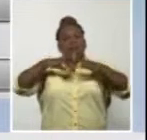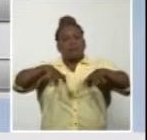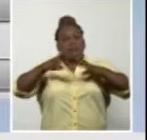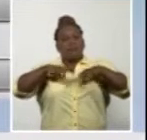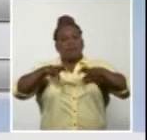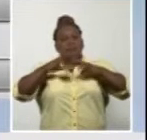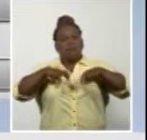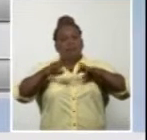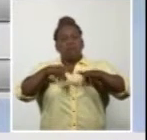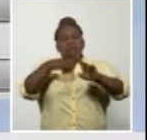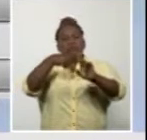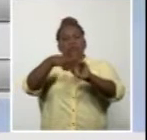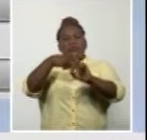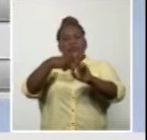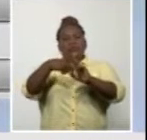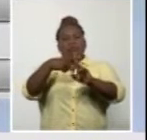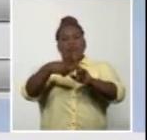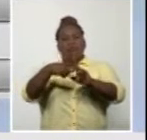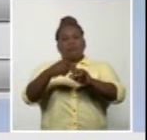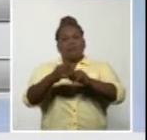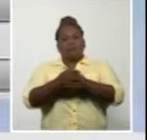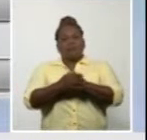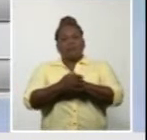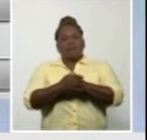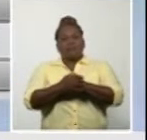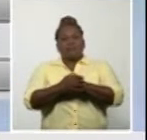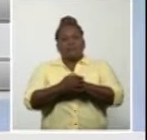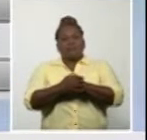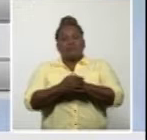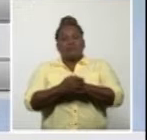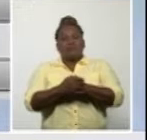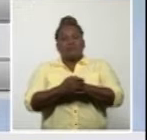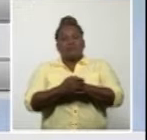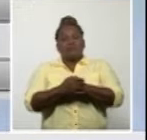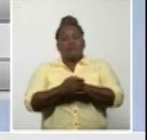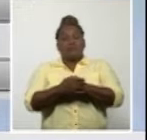disease COVID-19. This represents